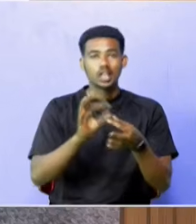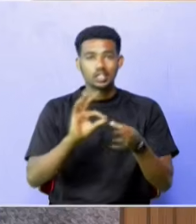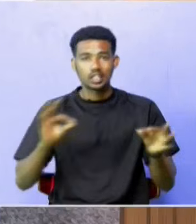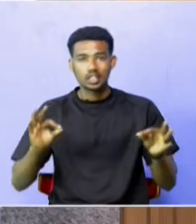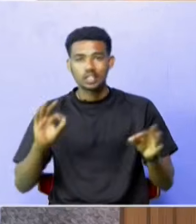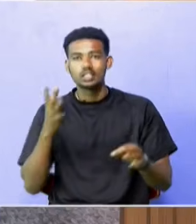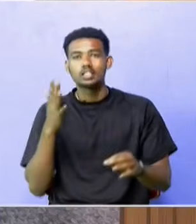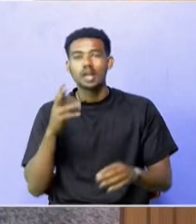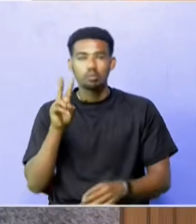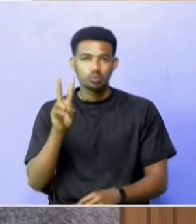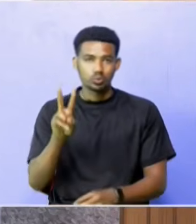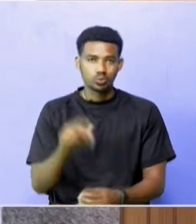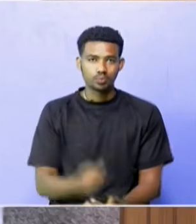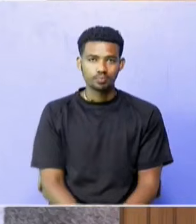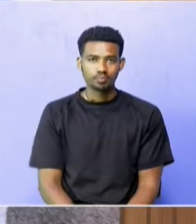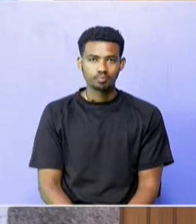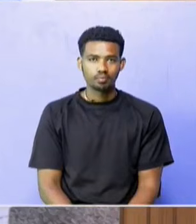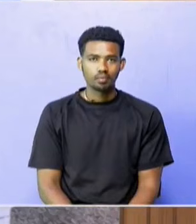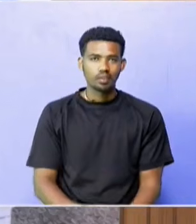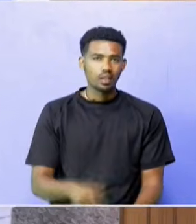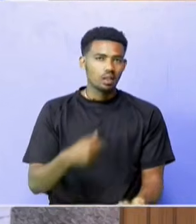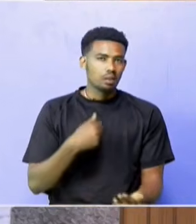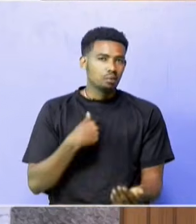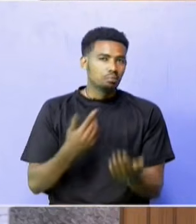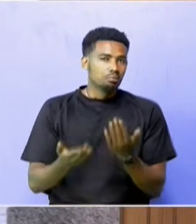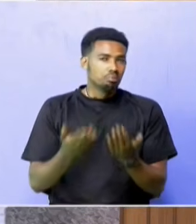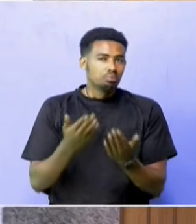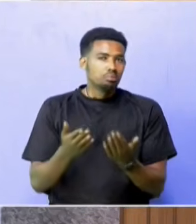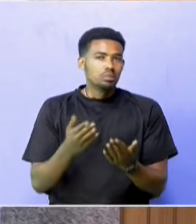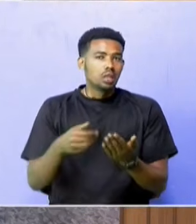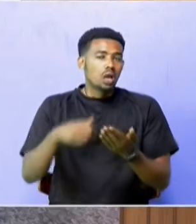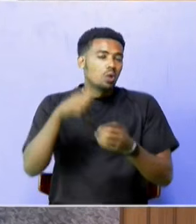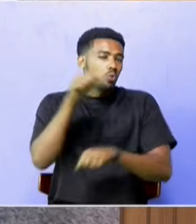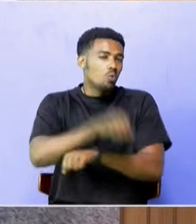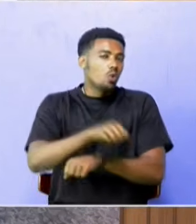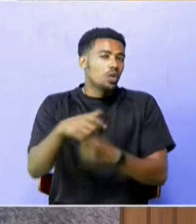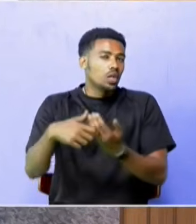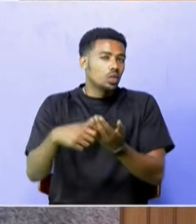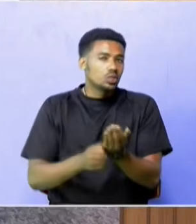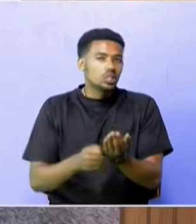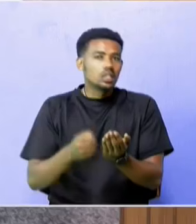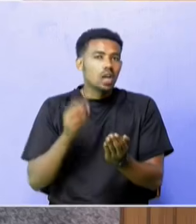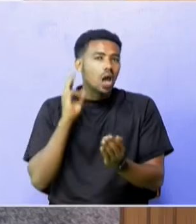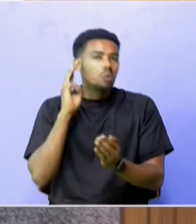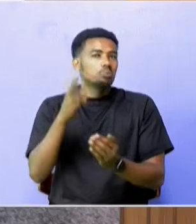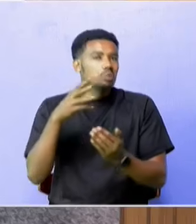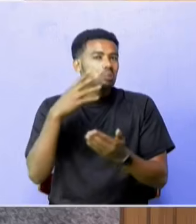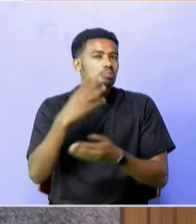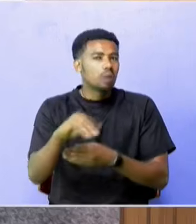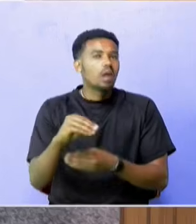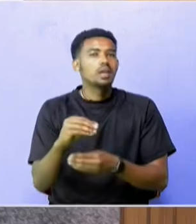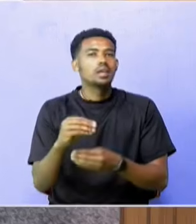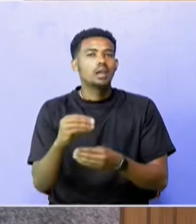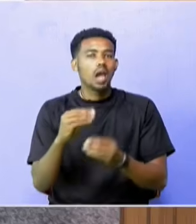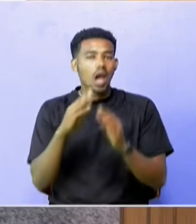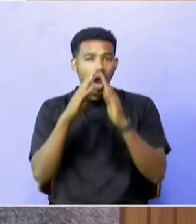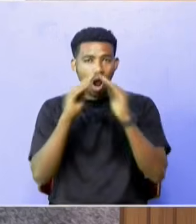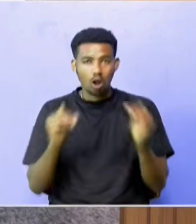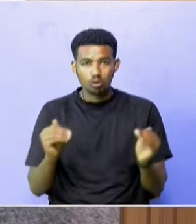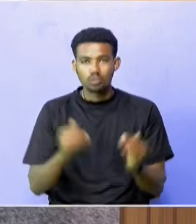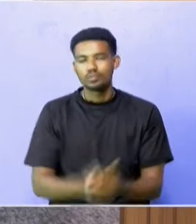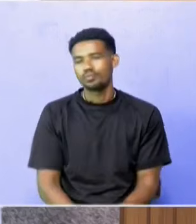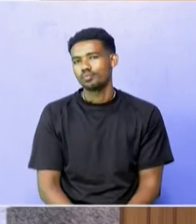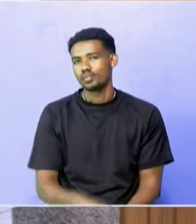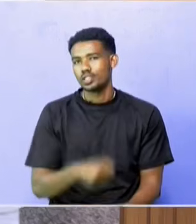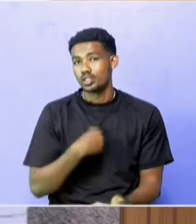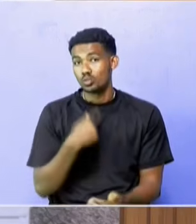2. How is that? If I won a lottery, I would buy a house. But this time I want to remind you